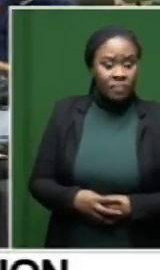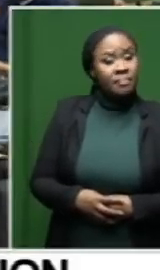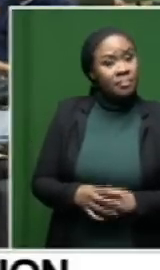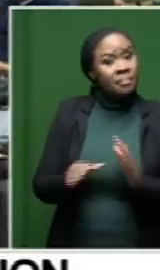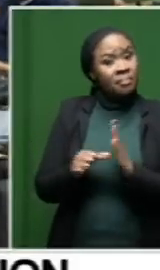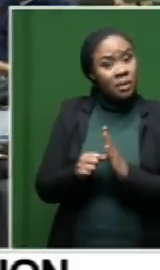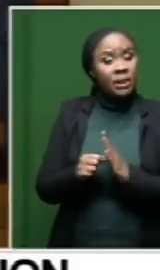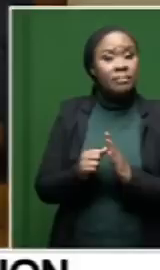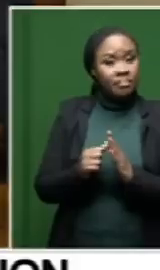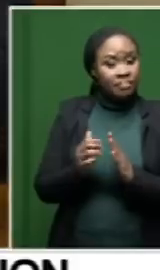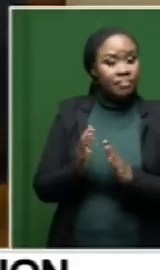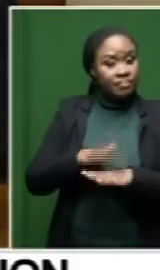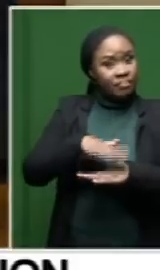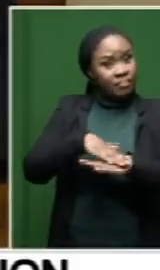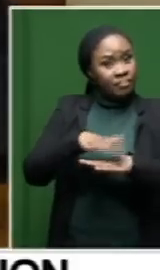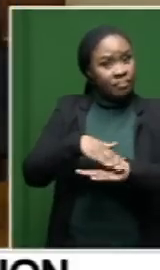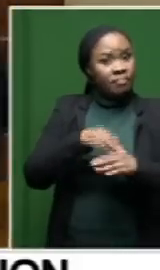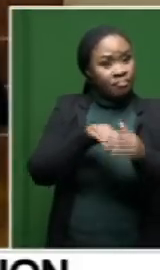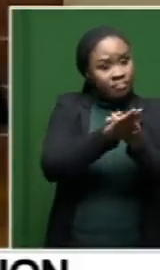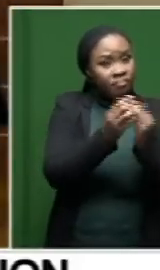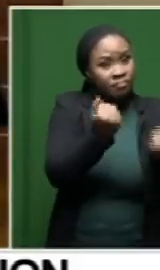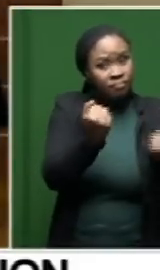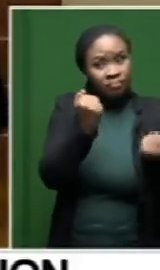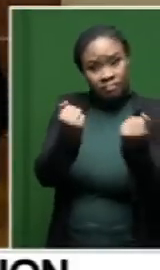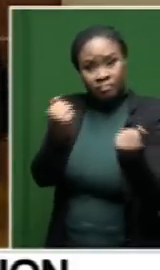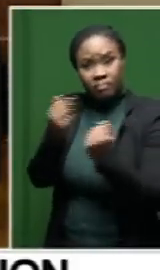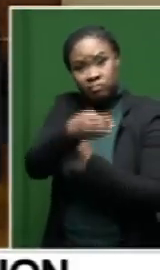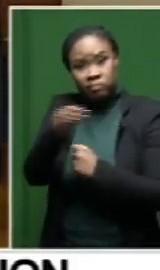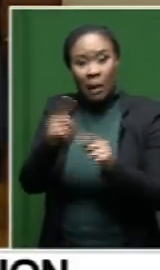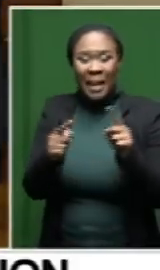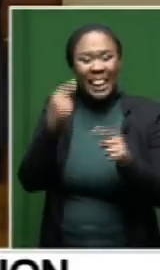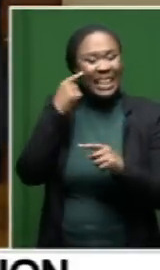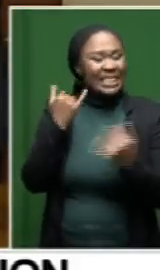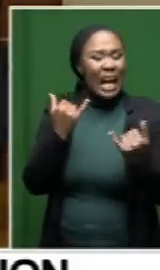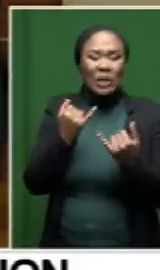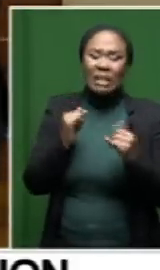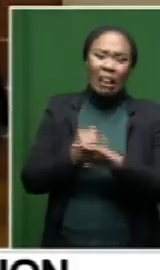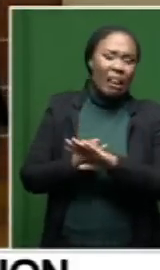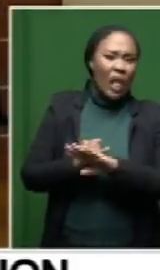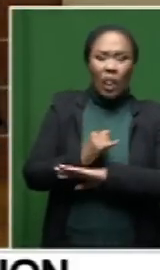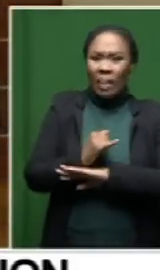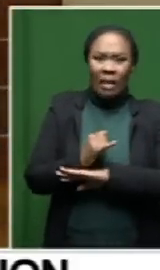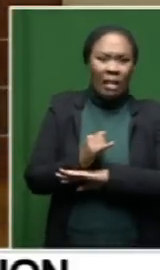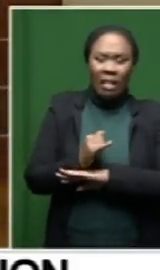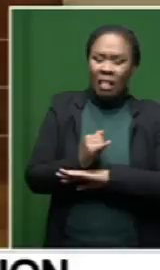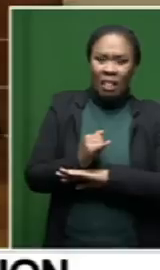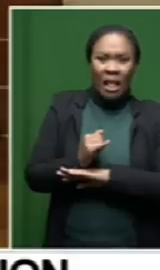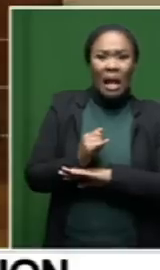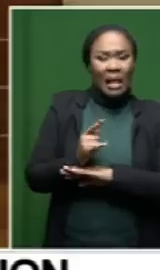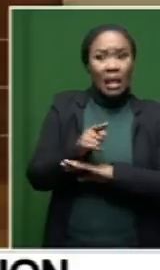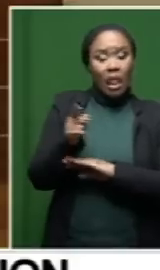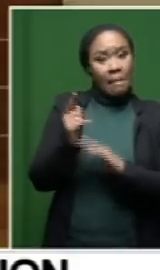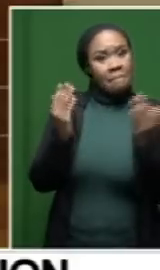new prosecutions, I would say that it's still too early. The expectations should be a little